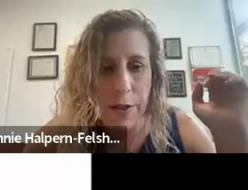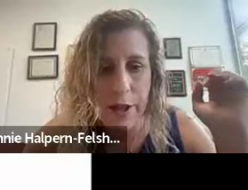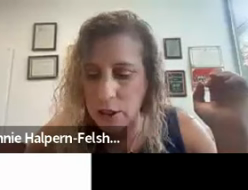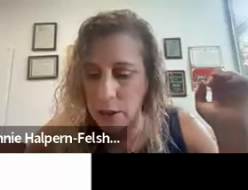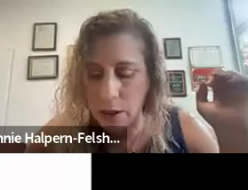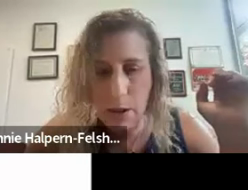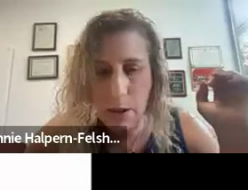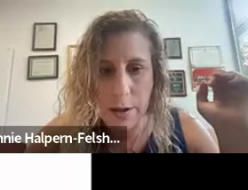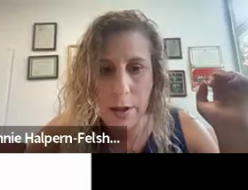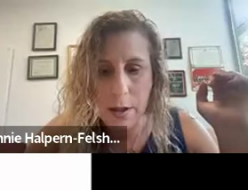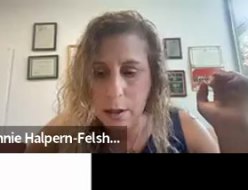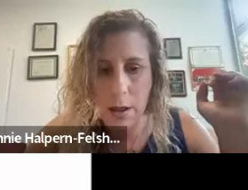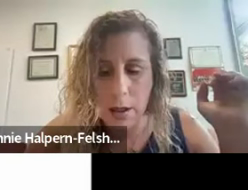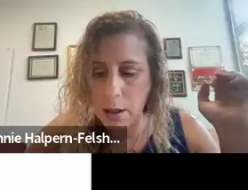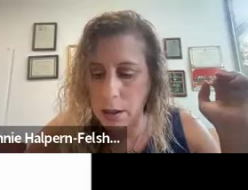on this